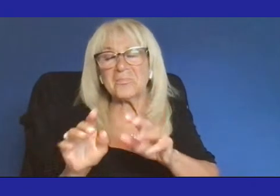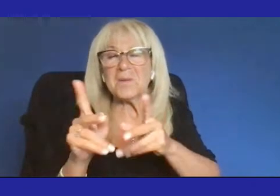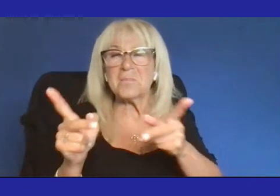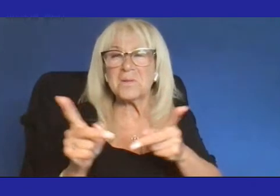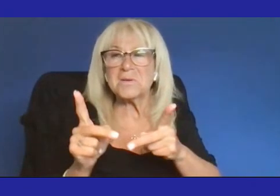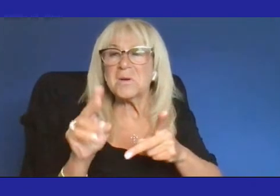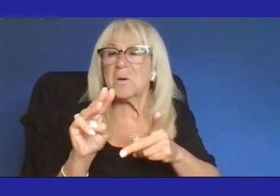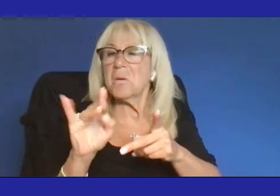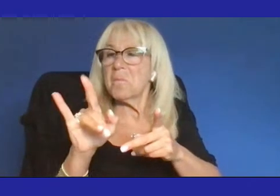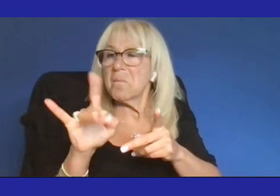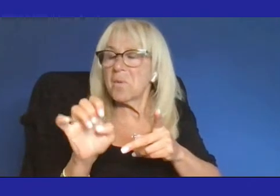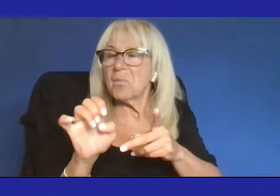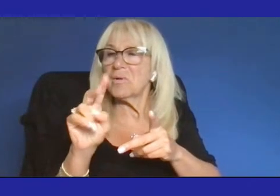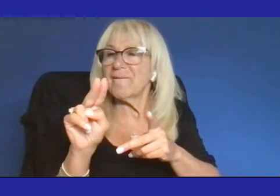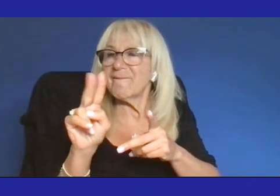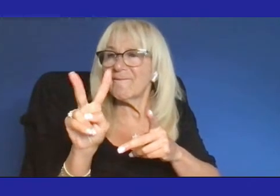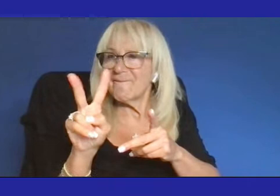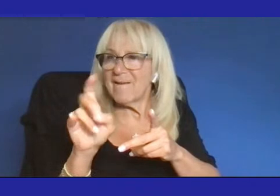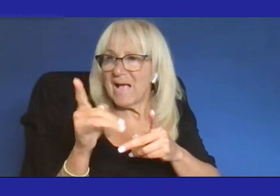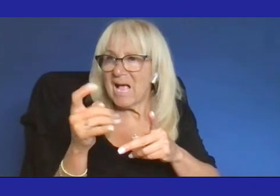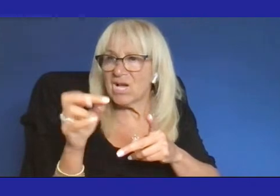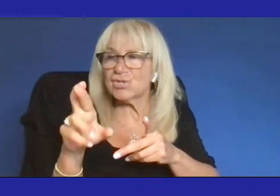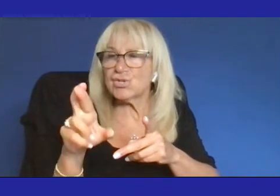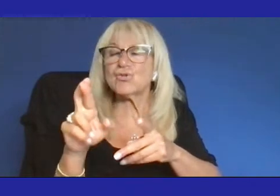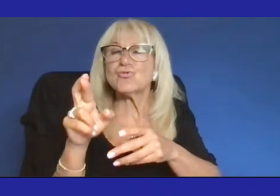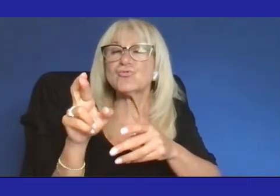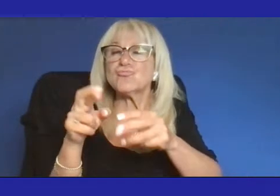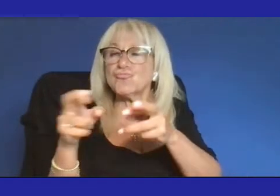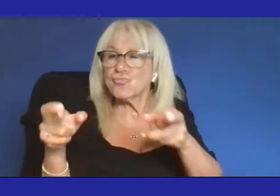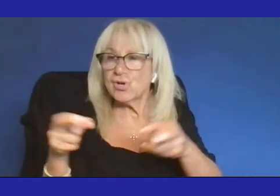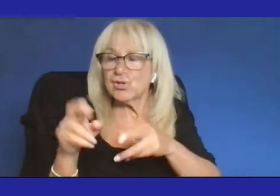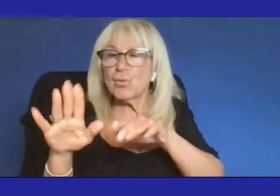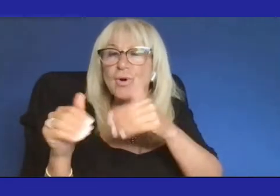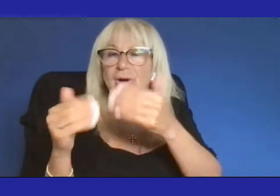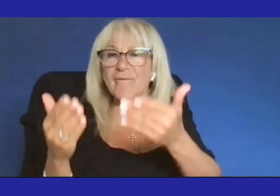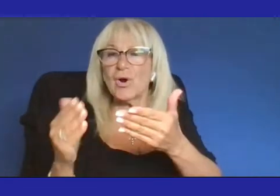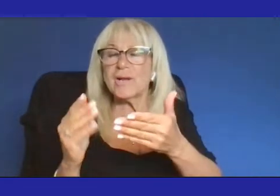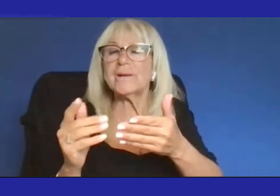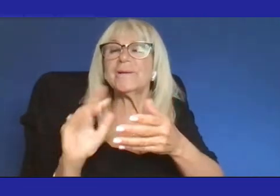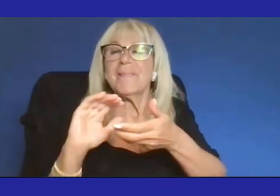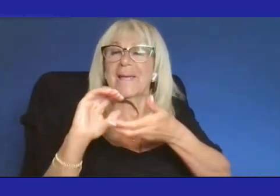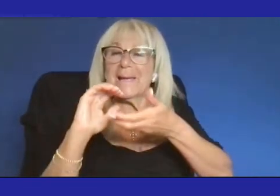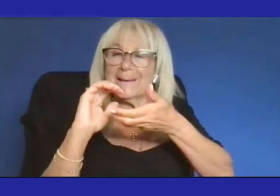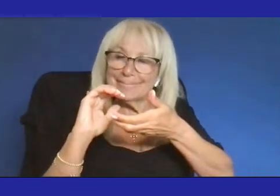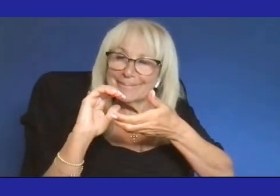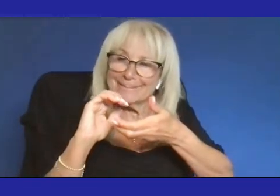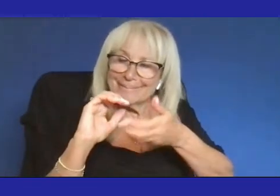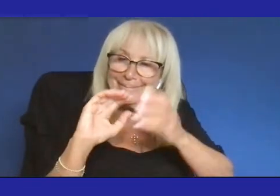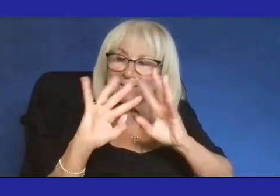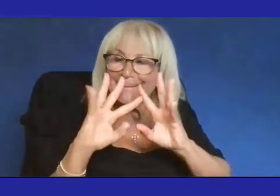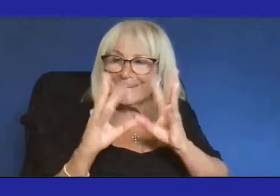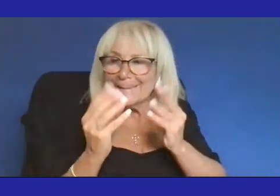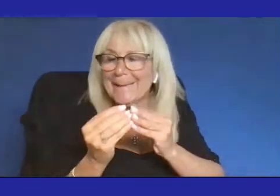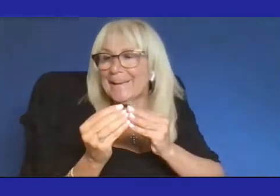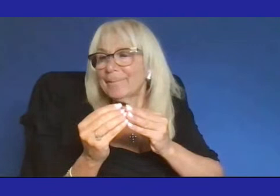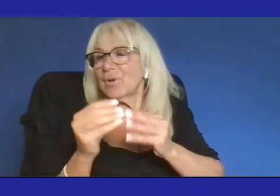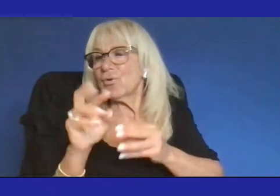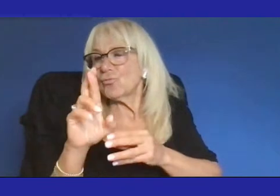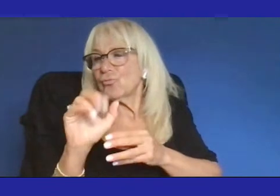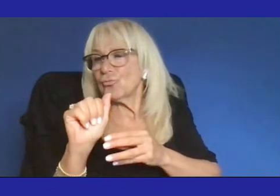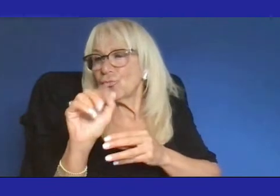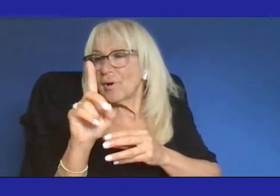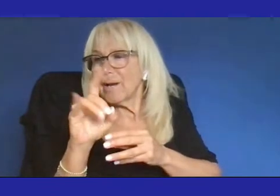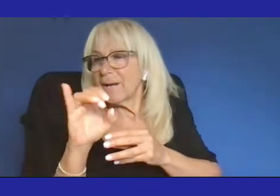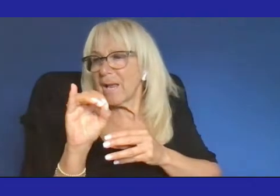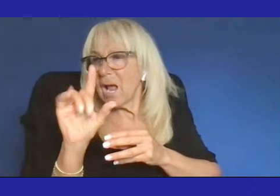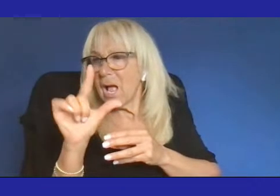regional provider. Their team comprises interventional radiologists, vascular surgeons,